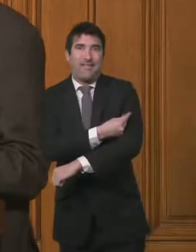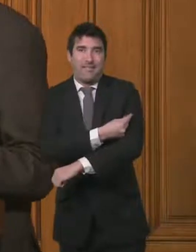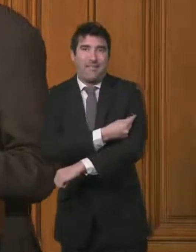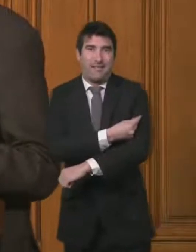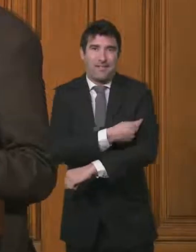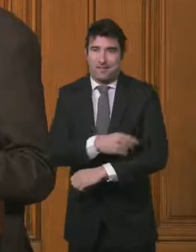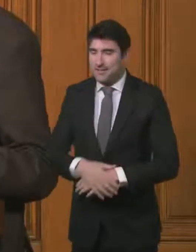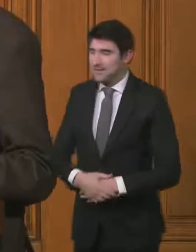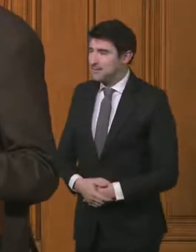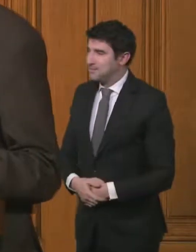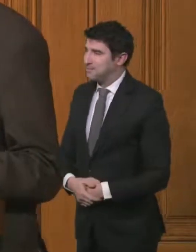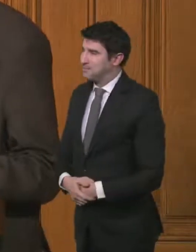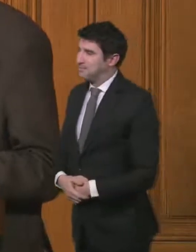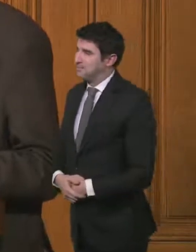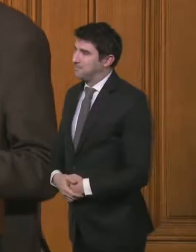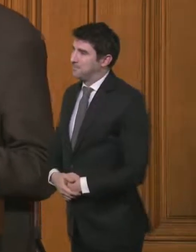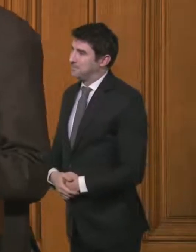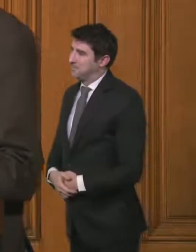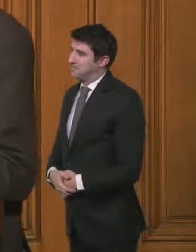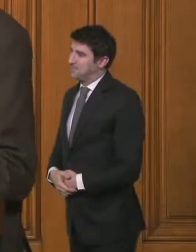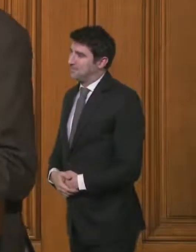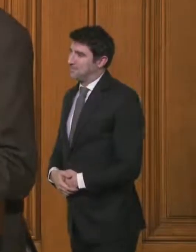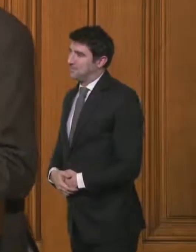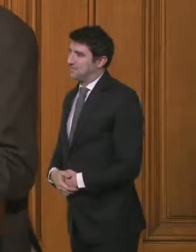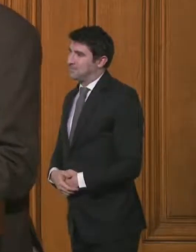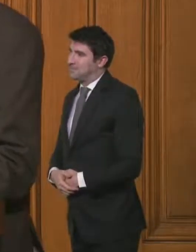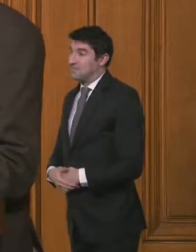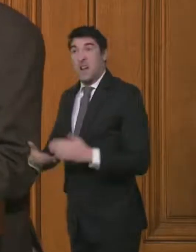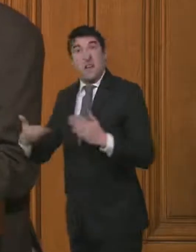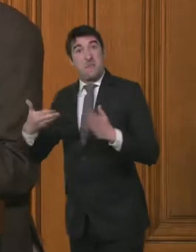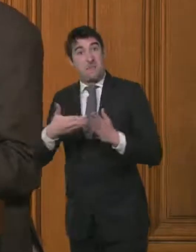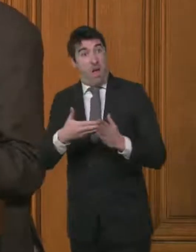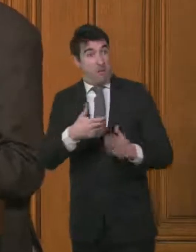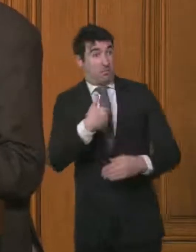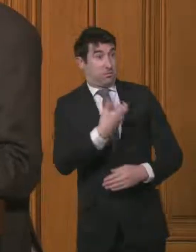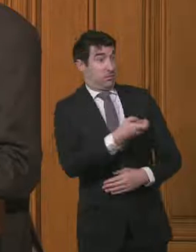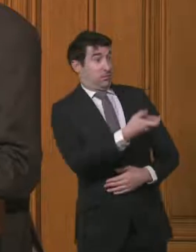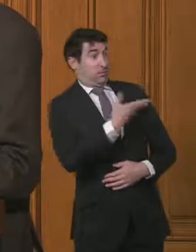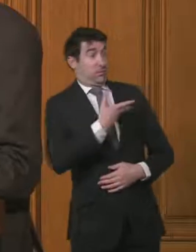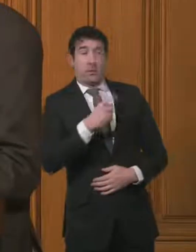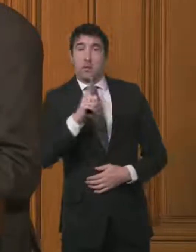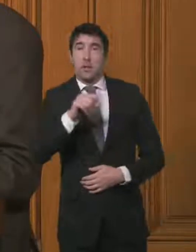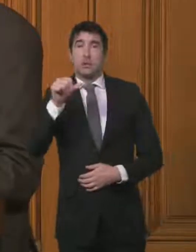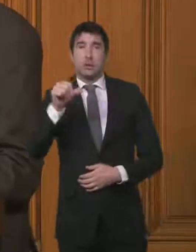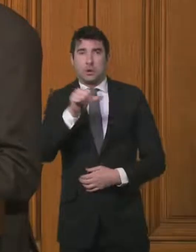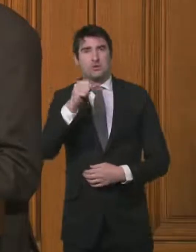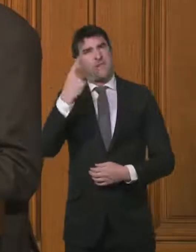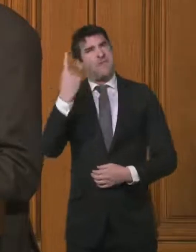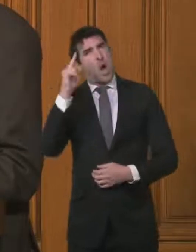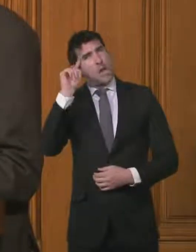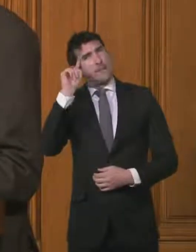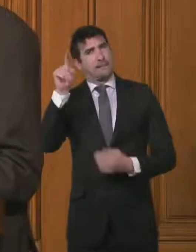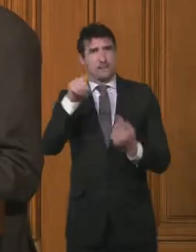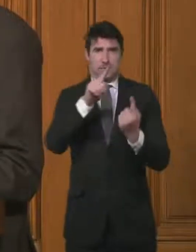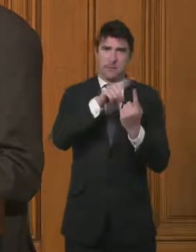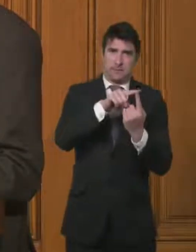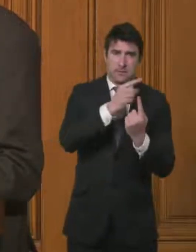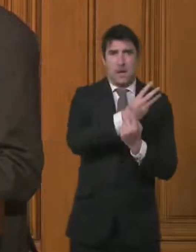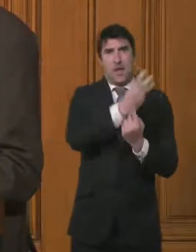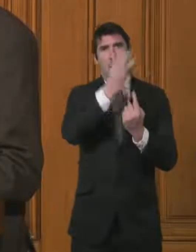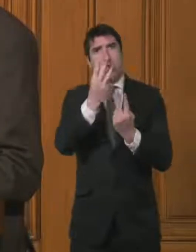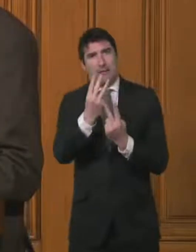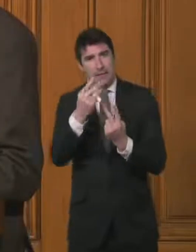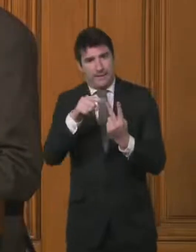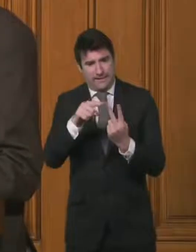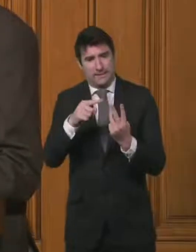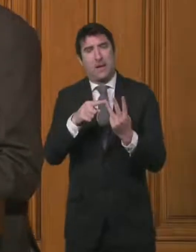to space the second dose, as JVT has implied, explained, that also means that we can get on and